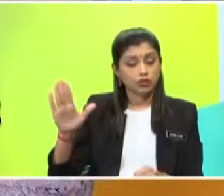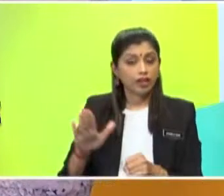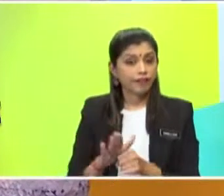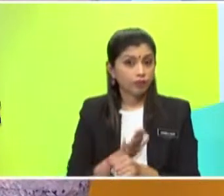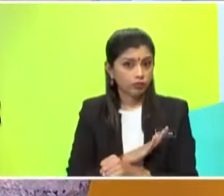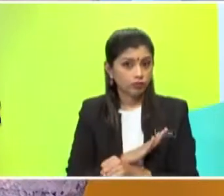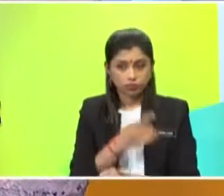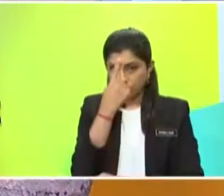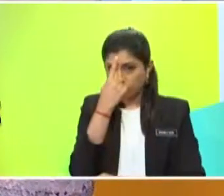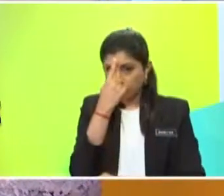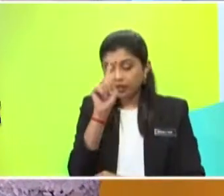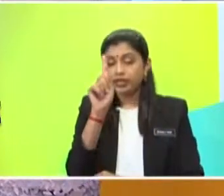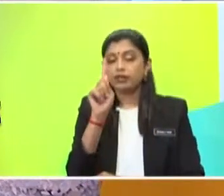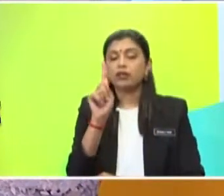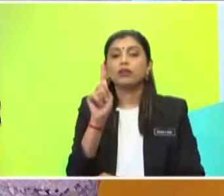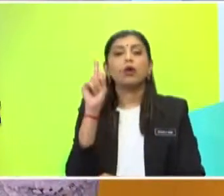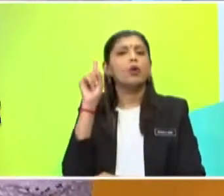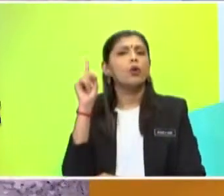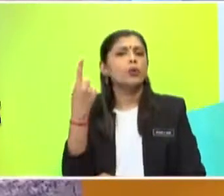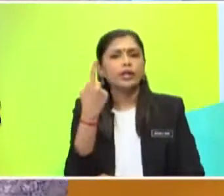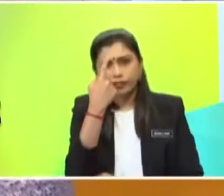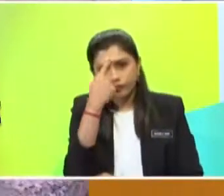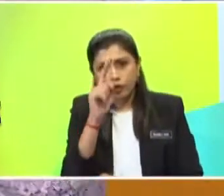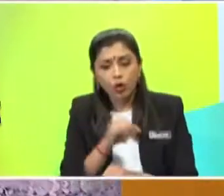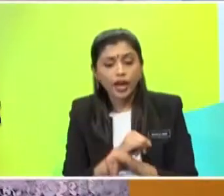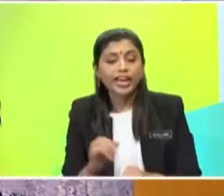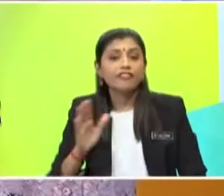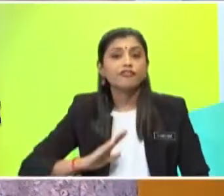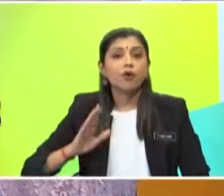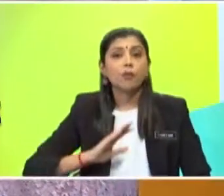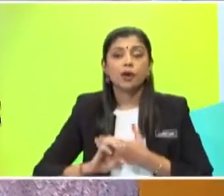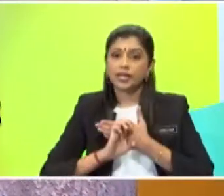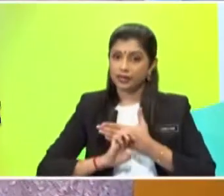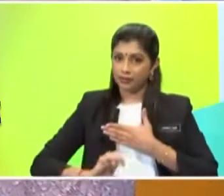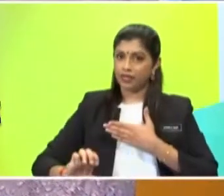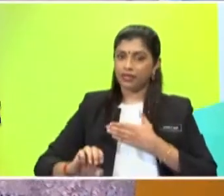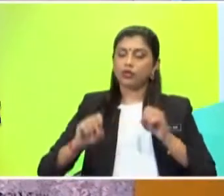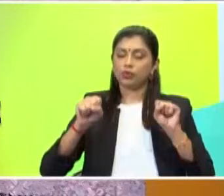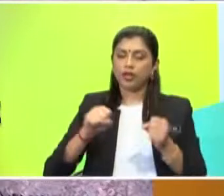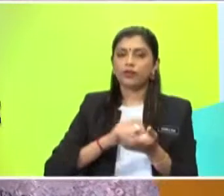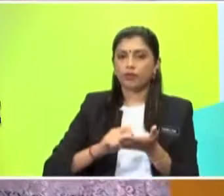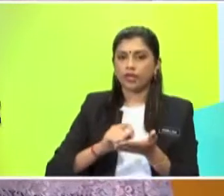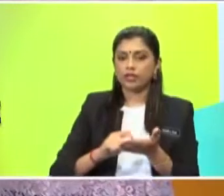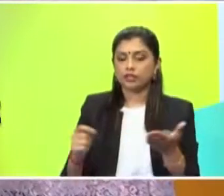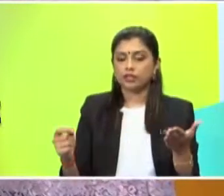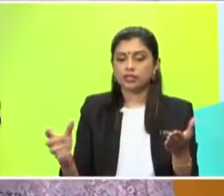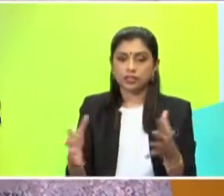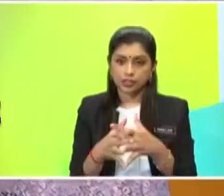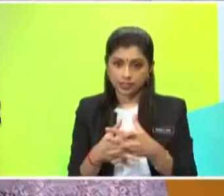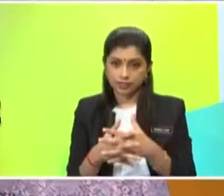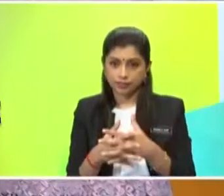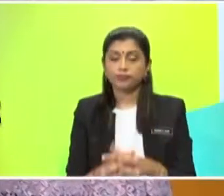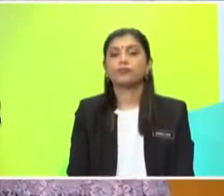for informal email writing. Okay, so now, having said that, this will be our closing line. Some examples